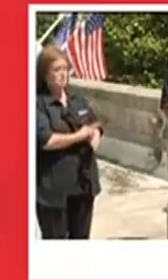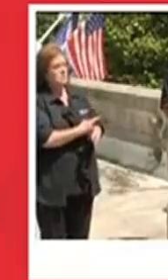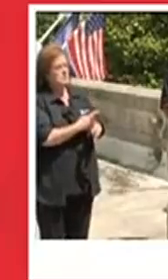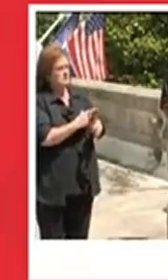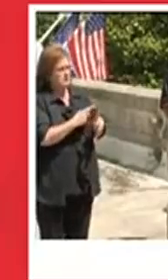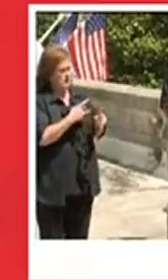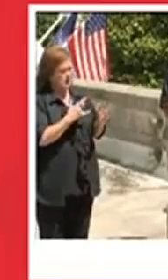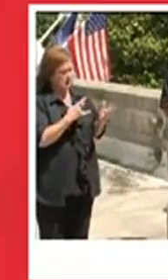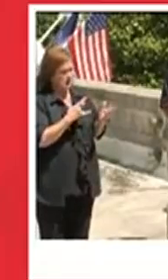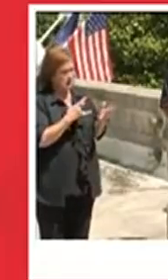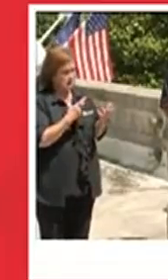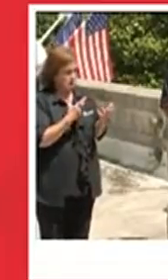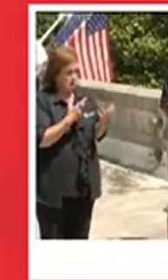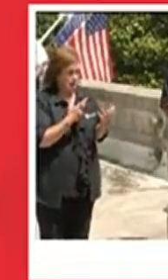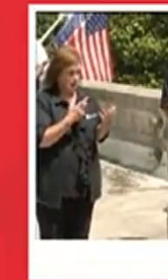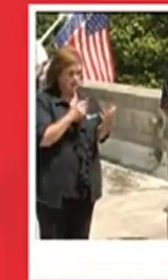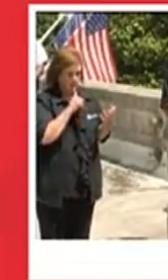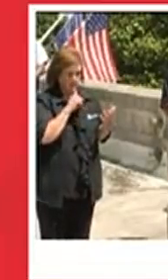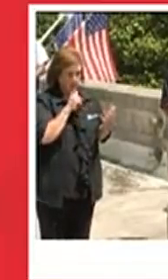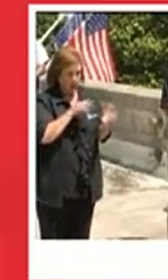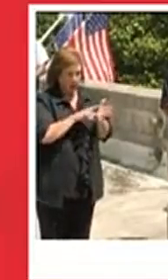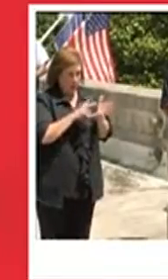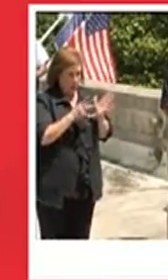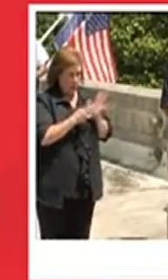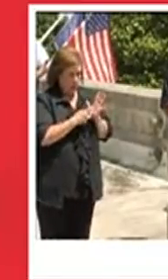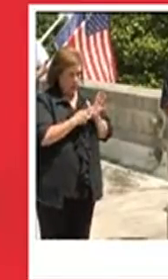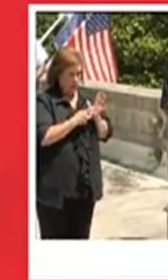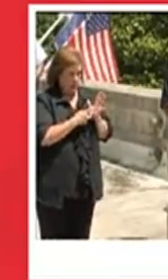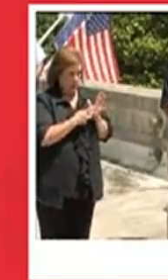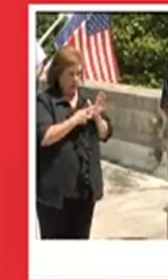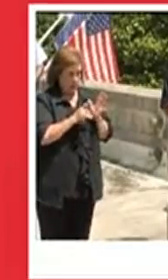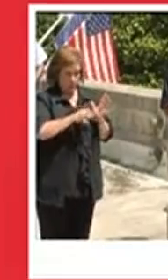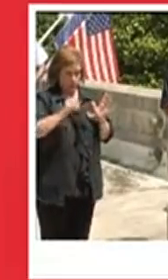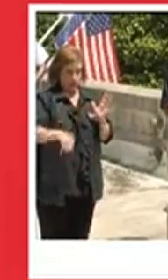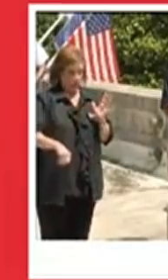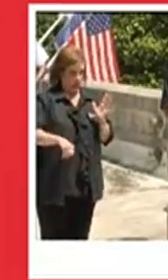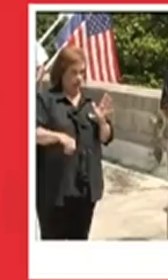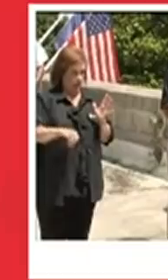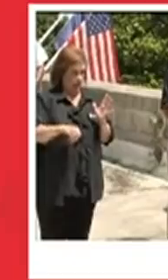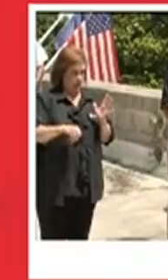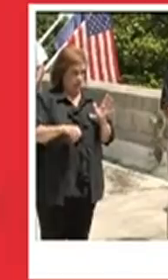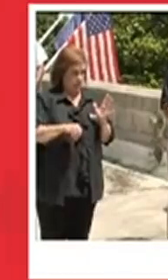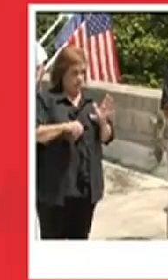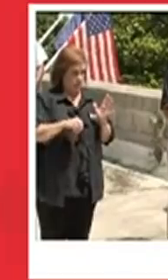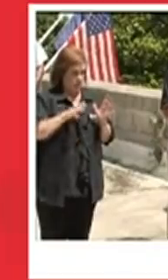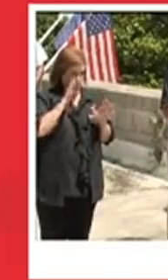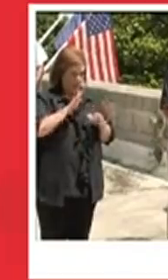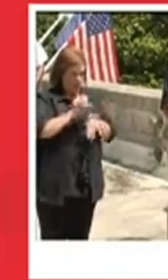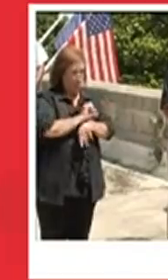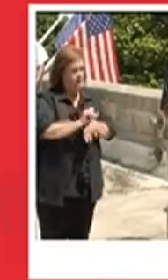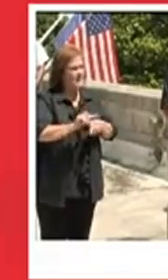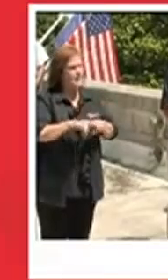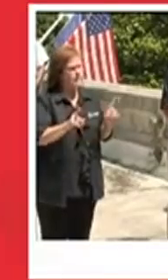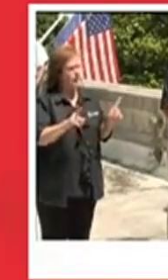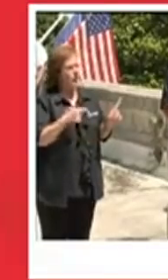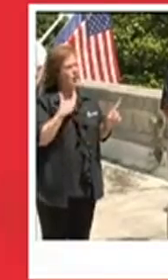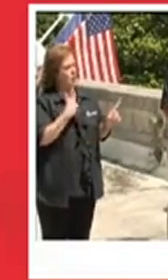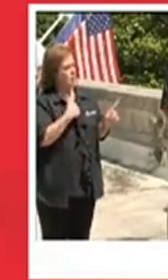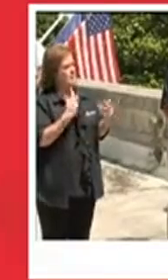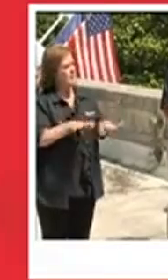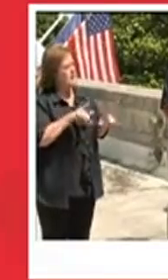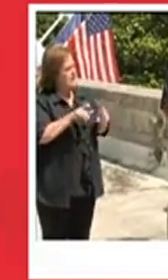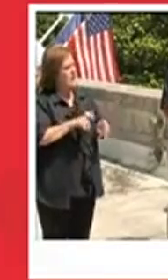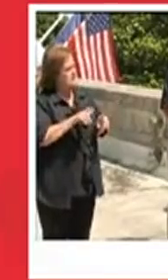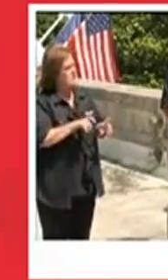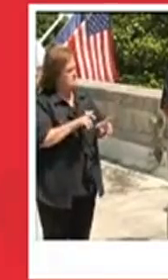something cannot happen or may not go wrong, but we don't anticipate that. But we've tested them, and they all are in working